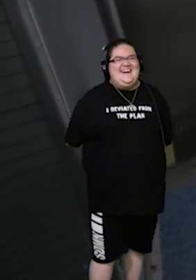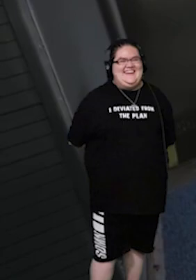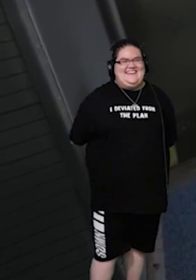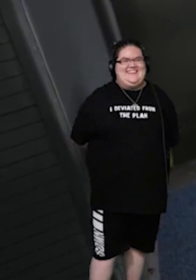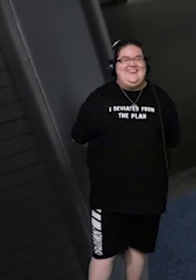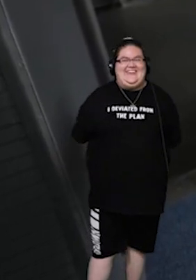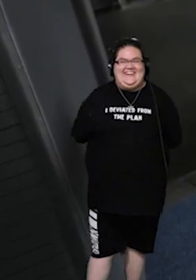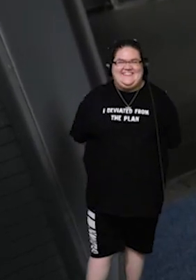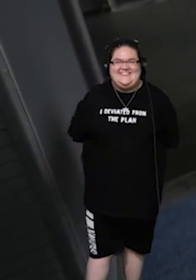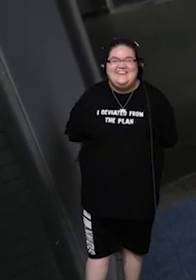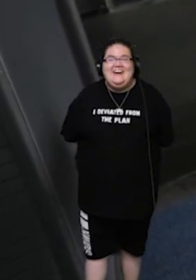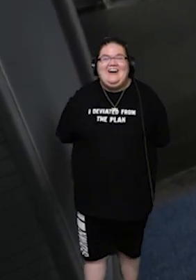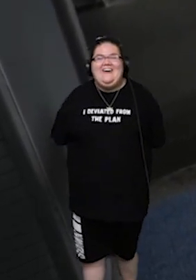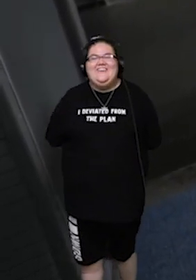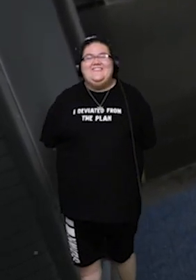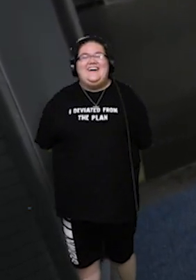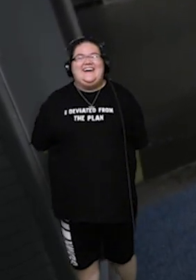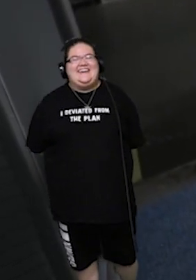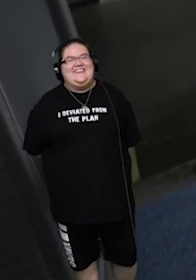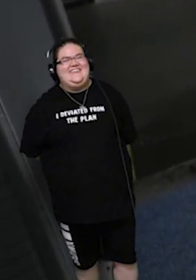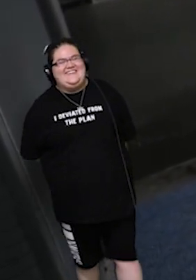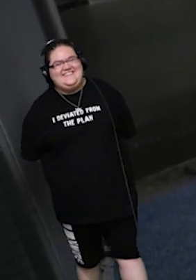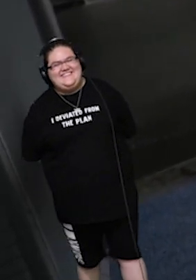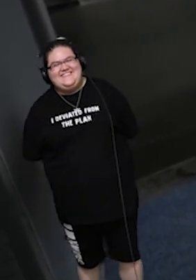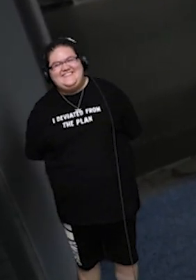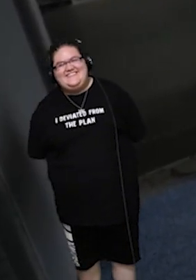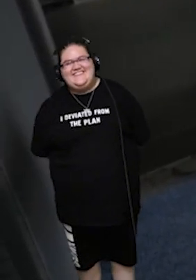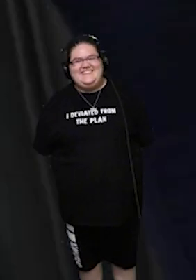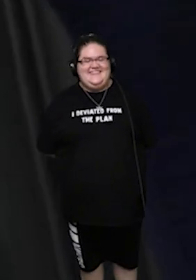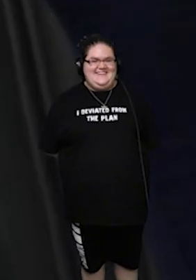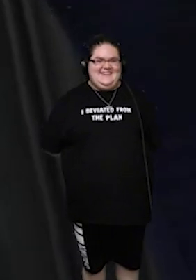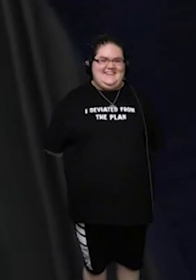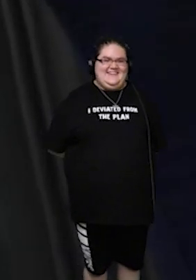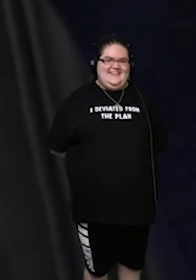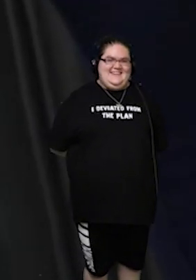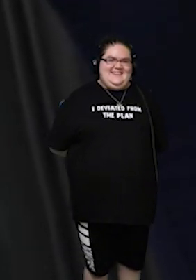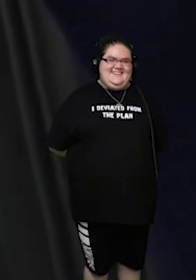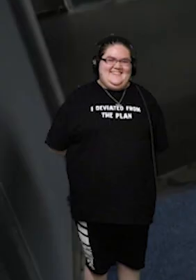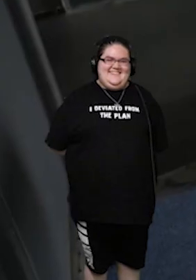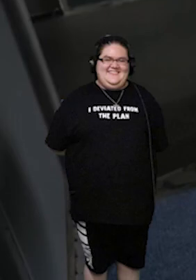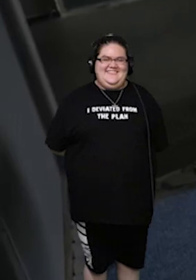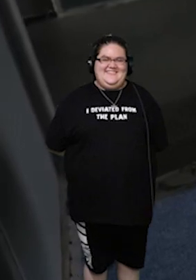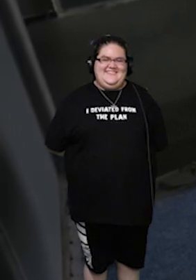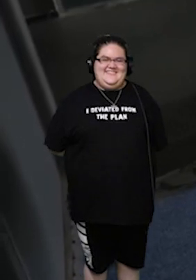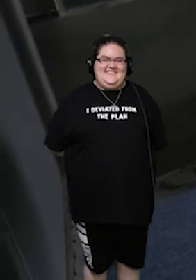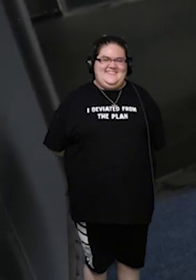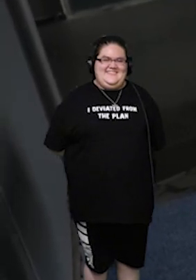Come on. Give me a video. Jesus. It's not Sidemen Shorts. That's our shit. Nah, no dick for you.